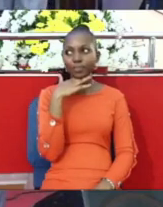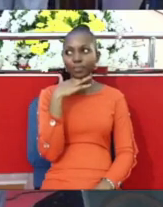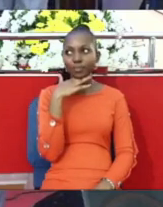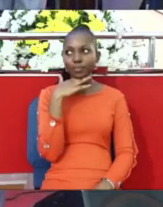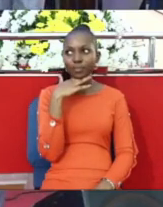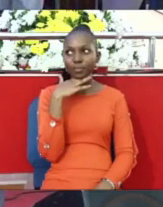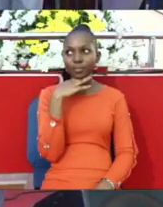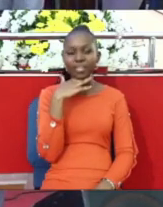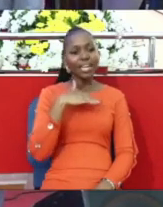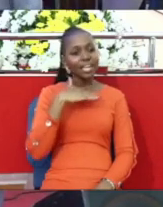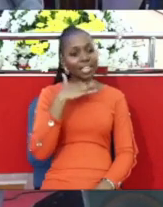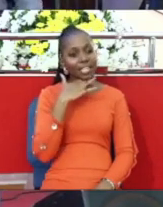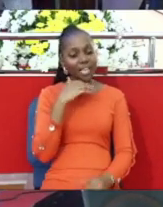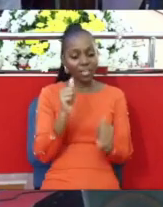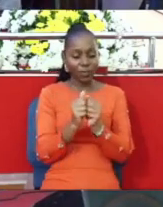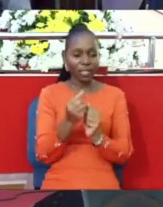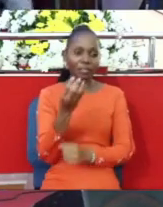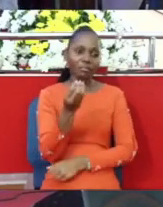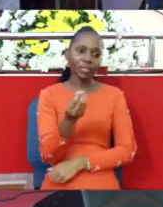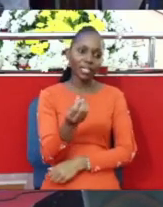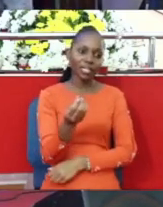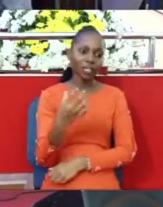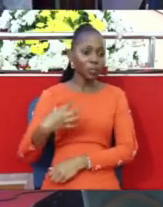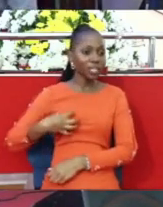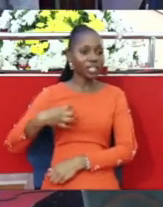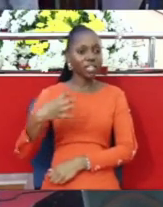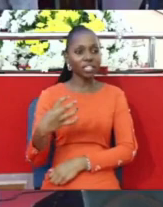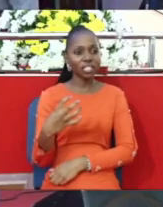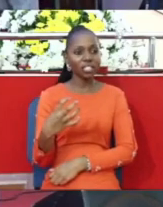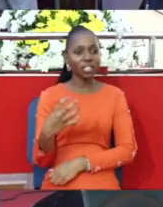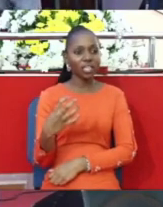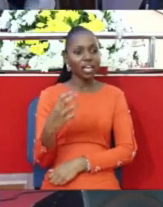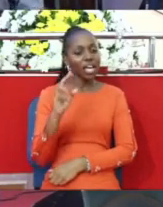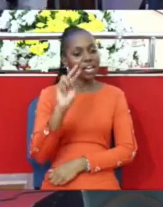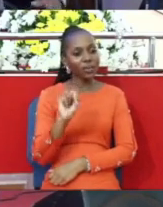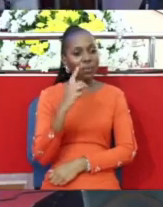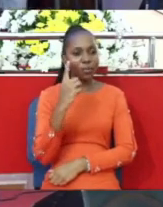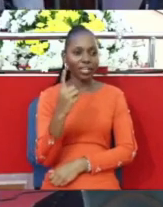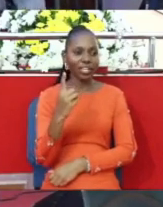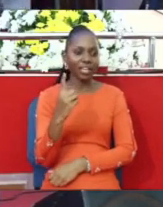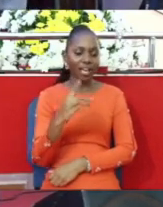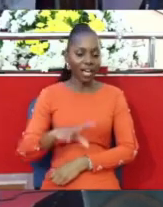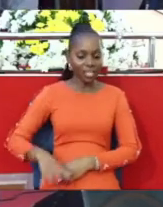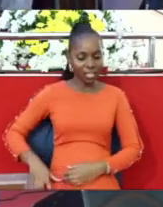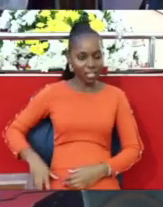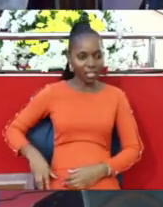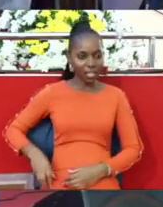And they died with money. Na walikufa wakiwa wenye hela. And nobody has removed it in their pocket. Na hakuna aliyetoa mfukoni